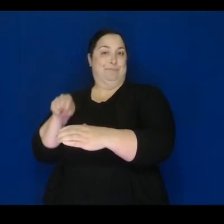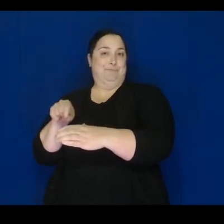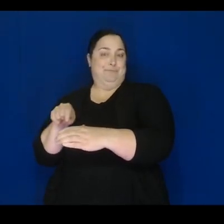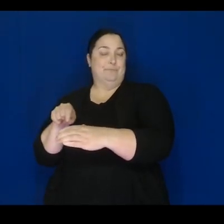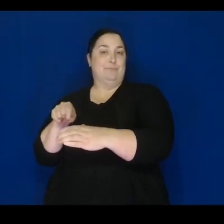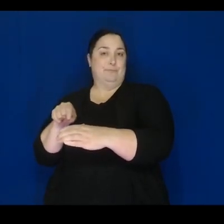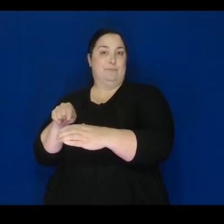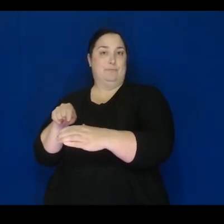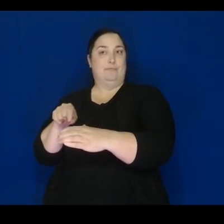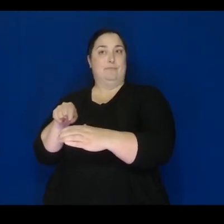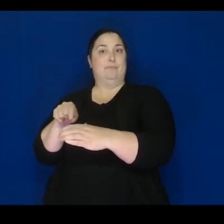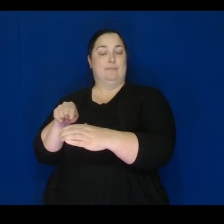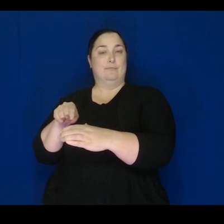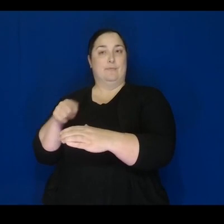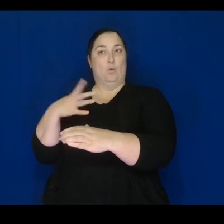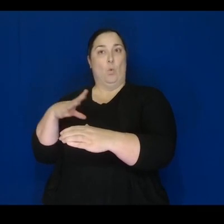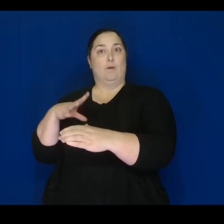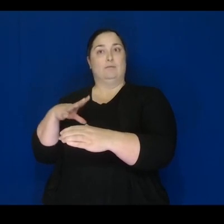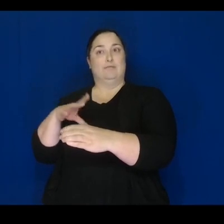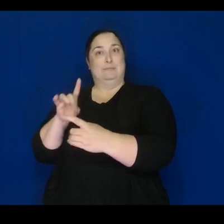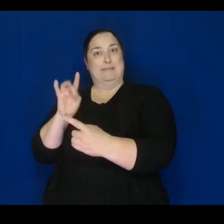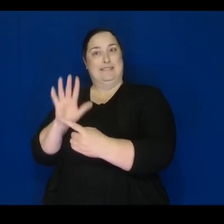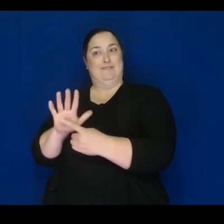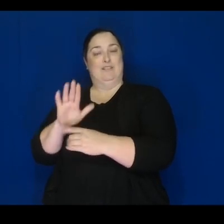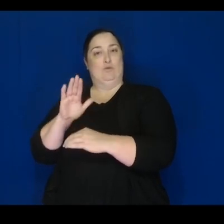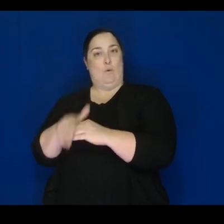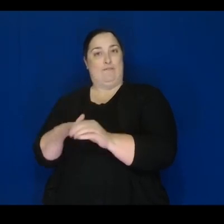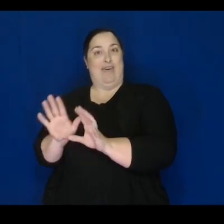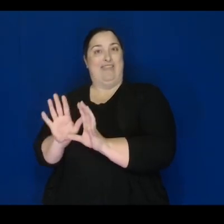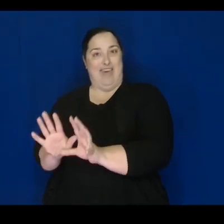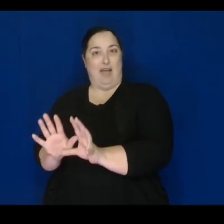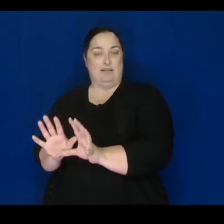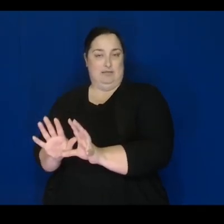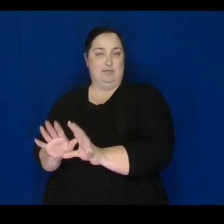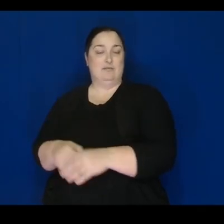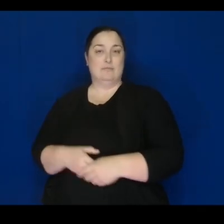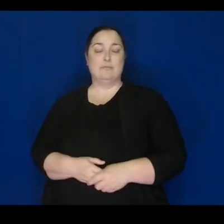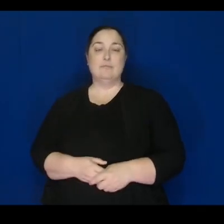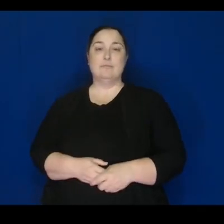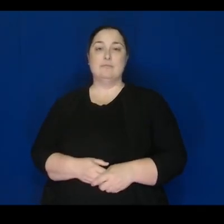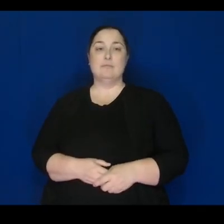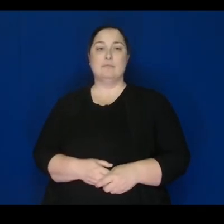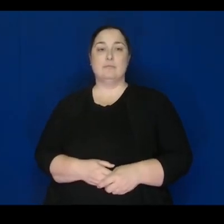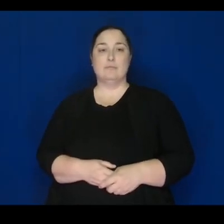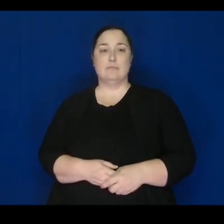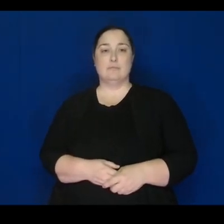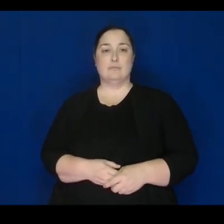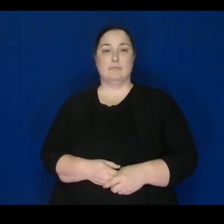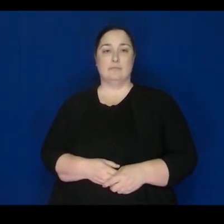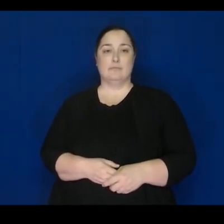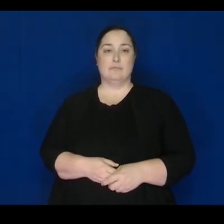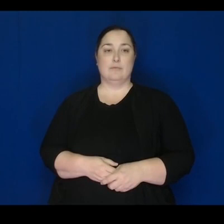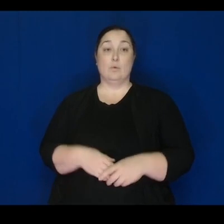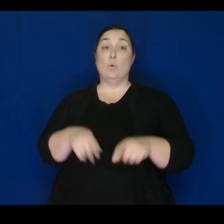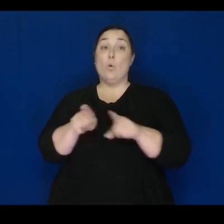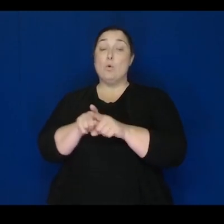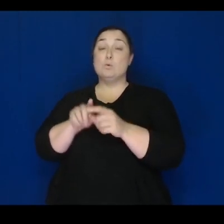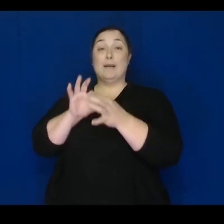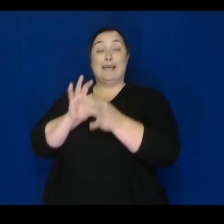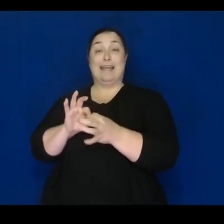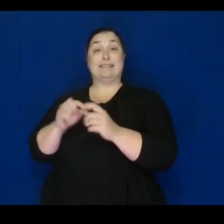really be specific about what their practice is about as well. And we do this by making connections between the past and the